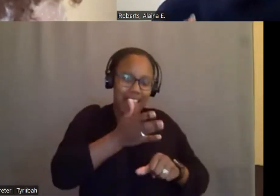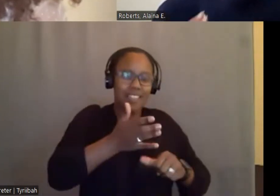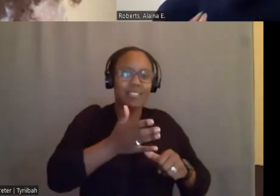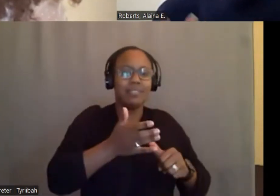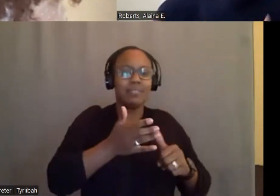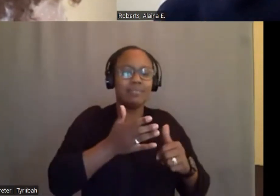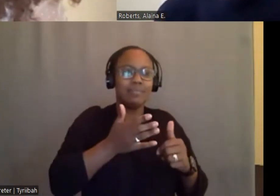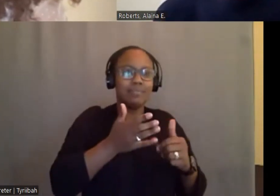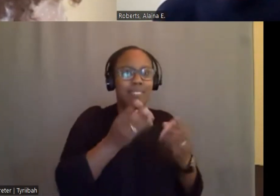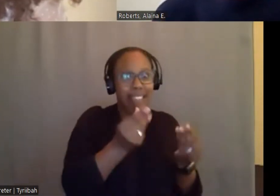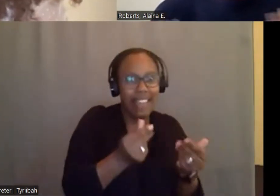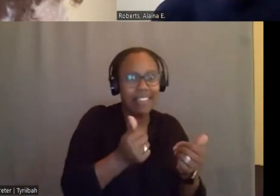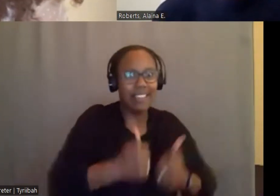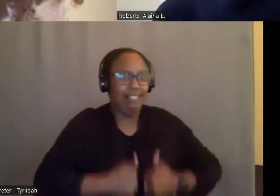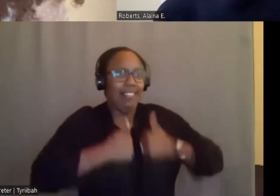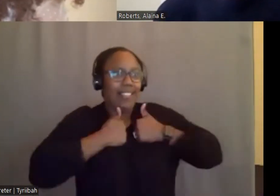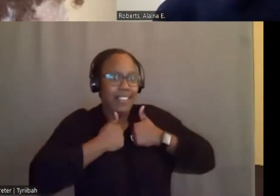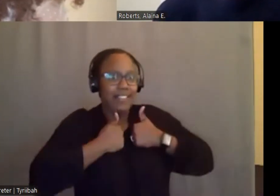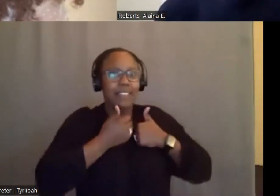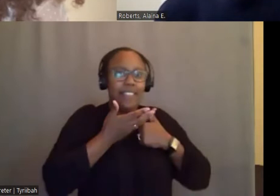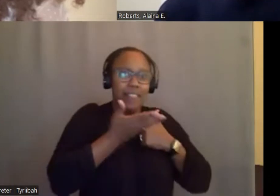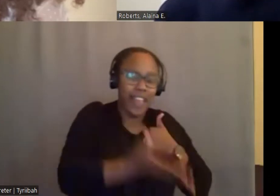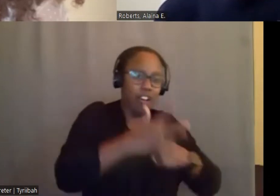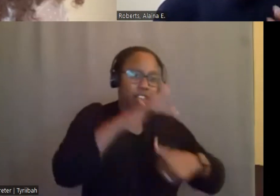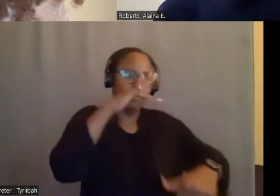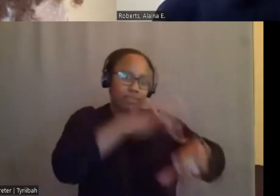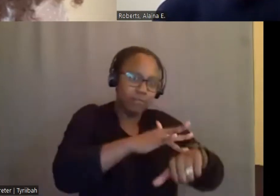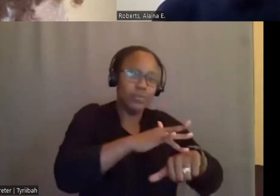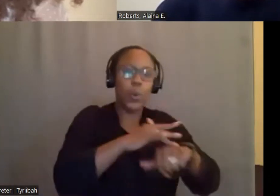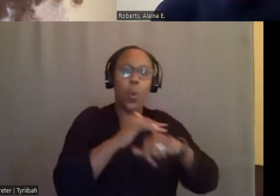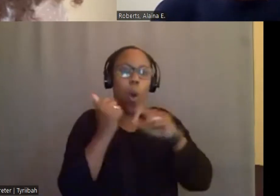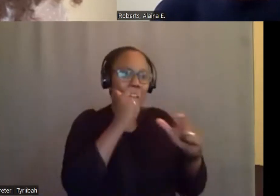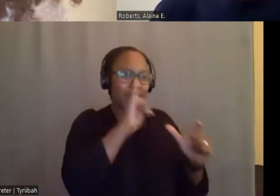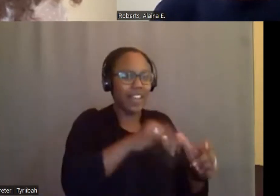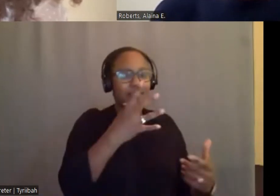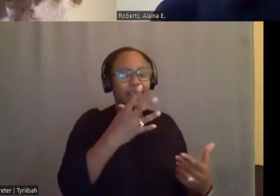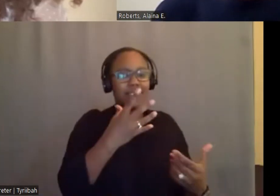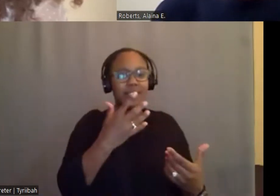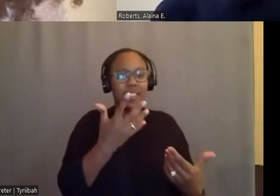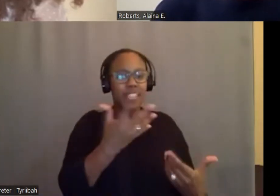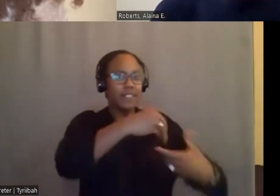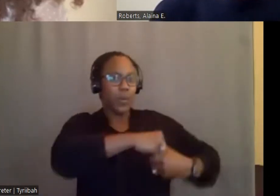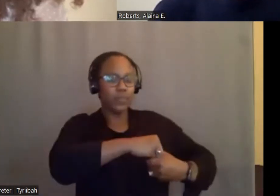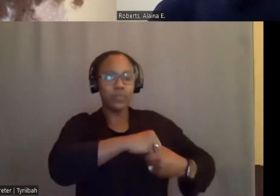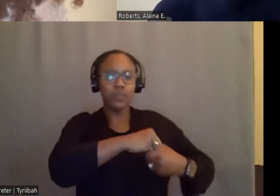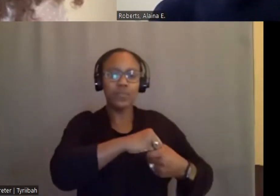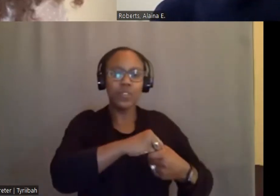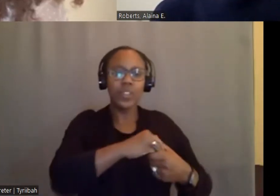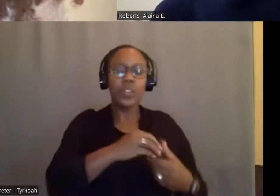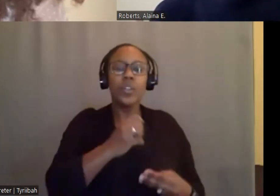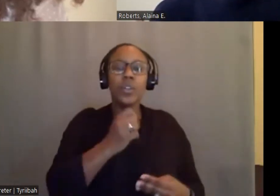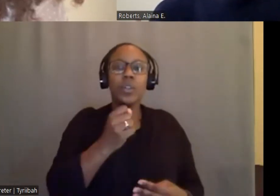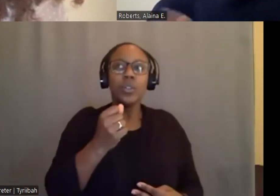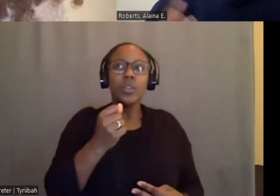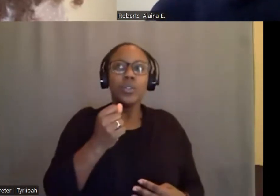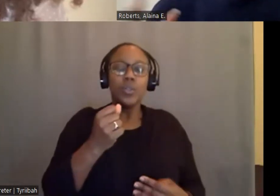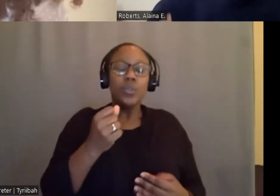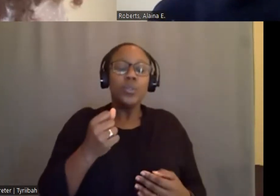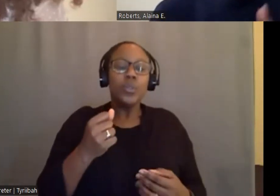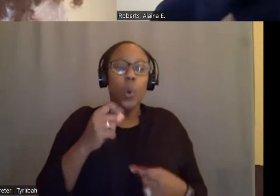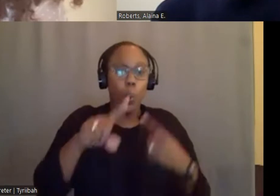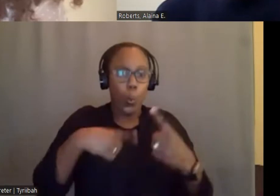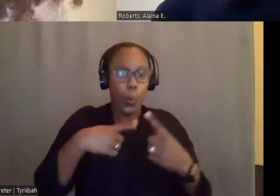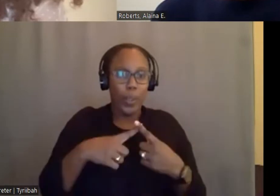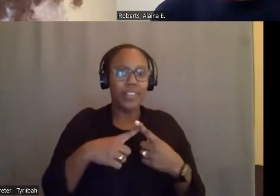these sort of markers of Reconstruction are present in these Indian nations. And so when the Indian